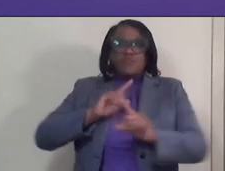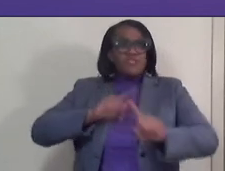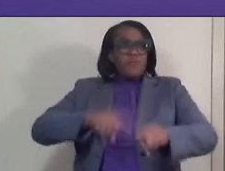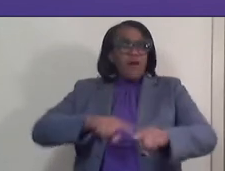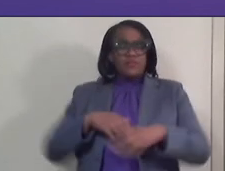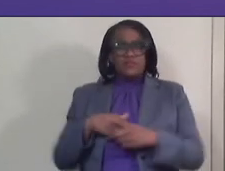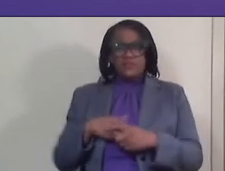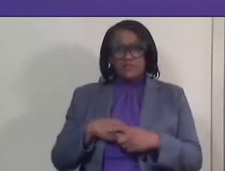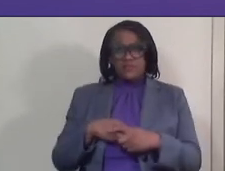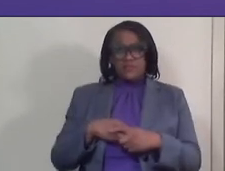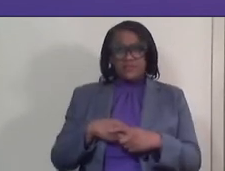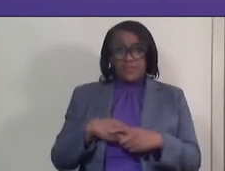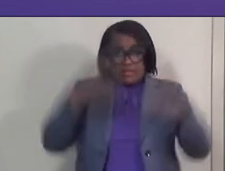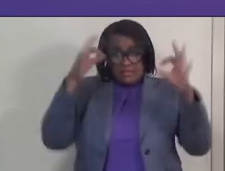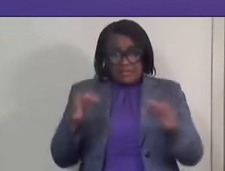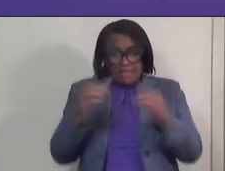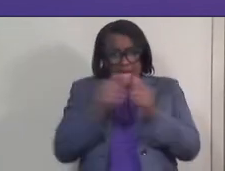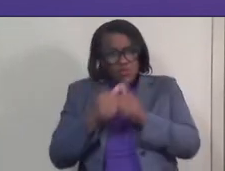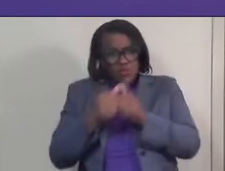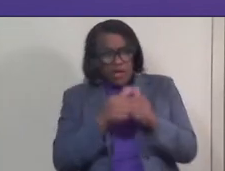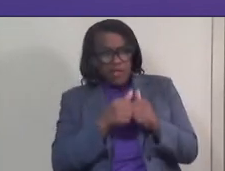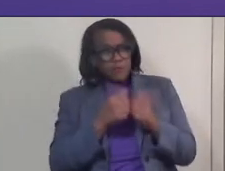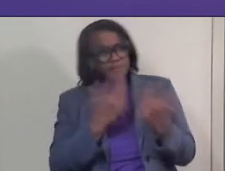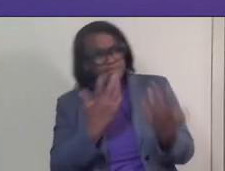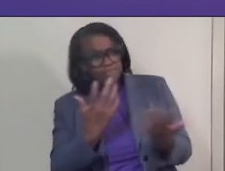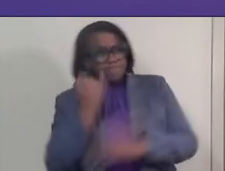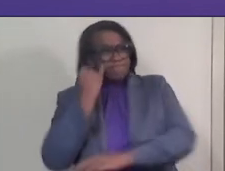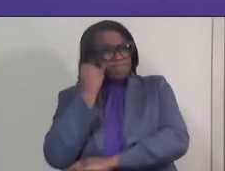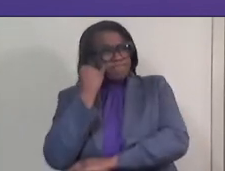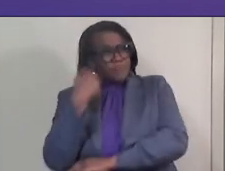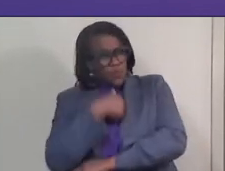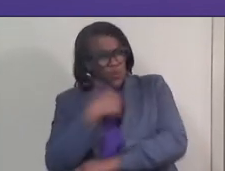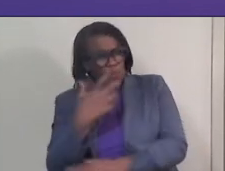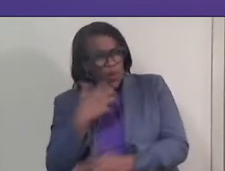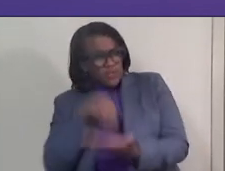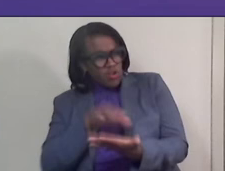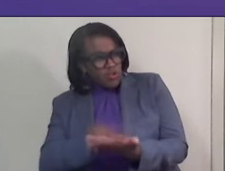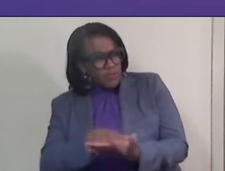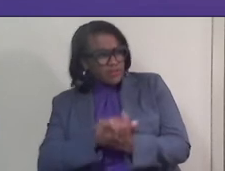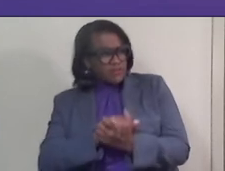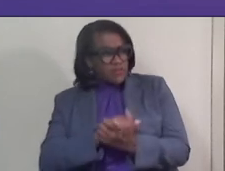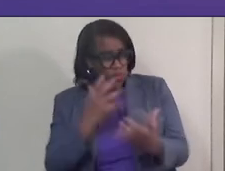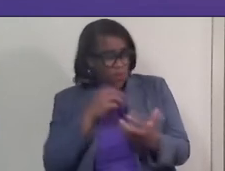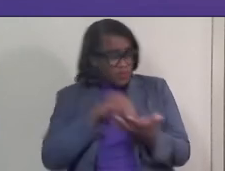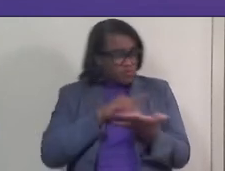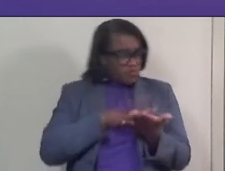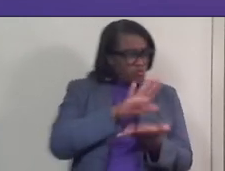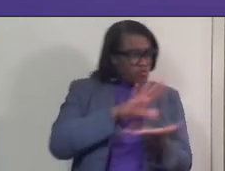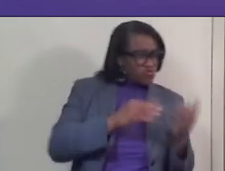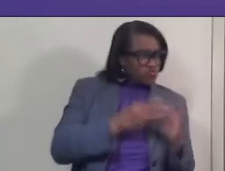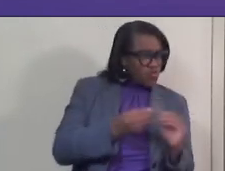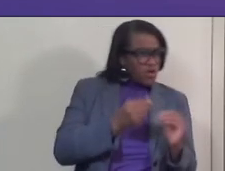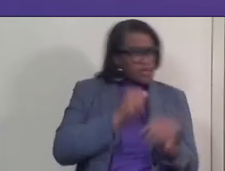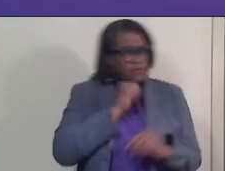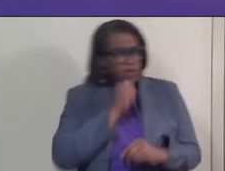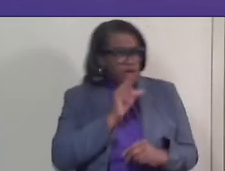and decide together whether you want to be documenting one another's stories.